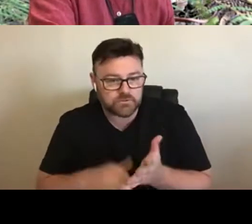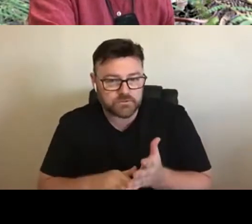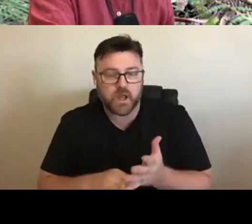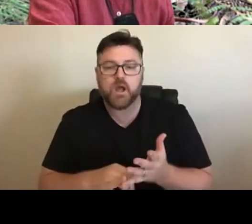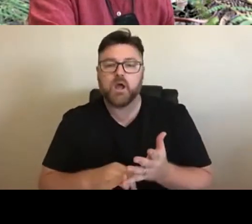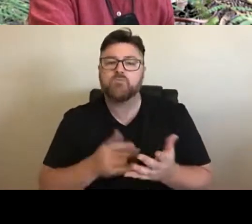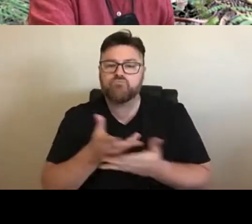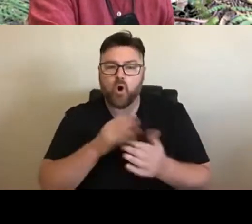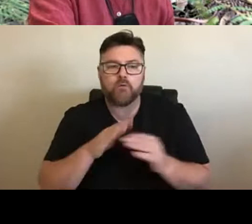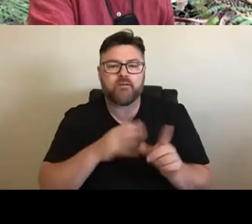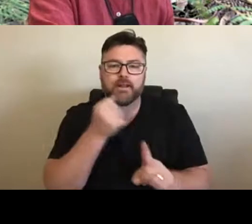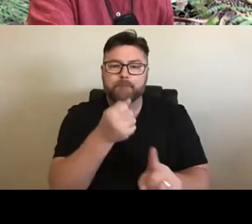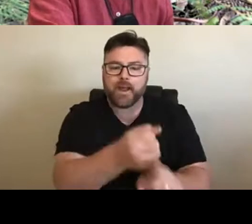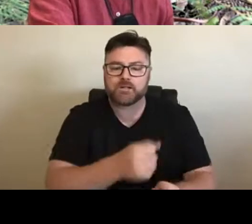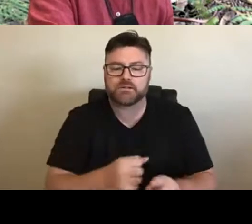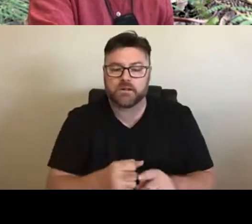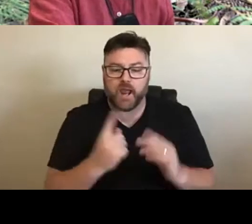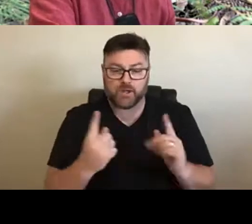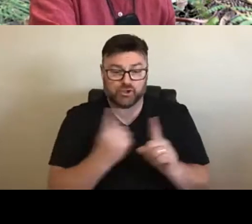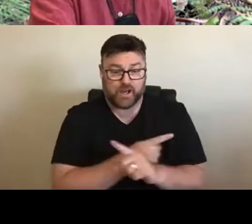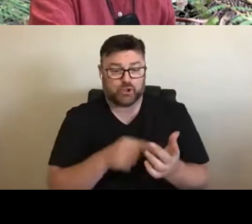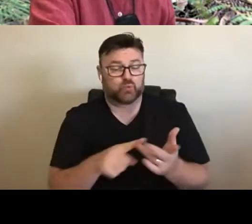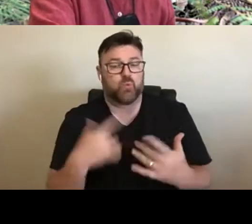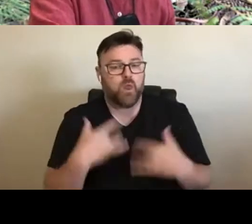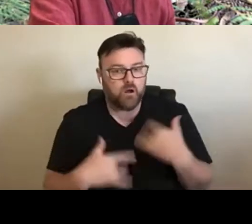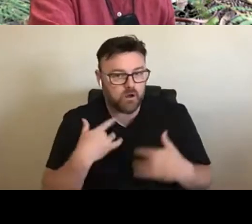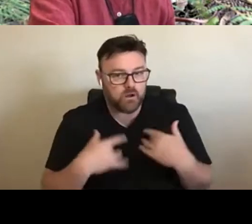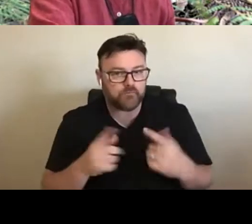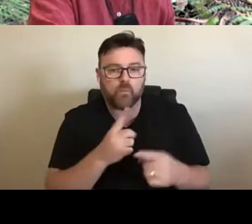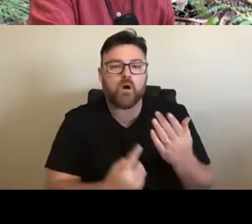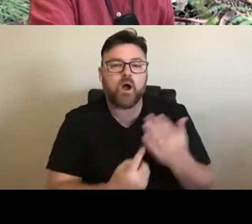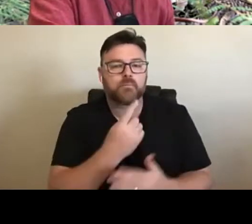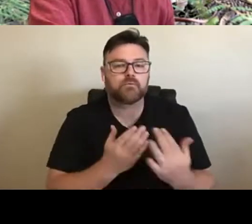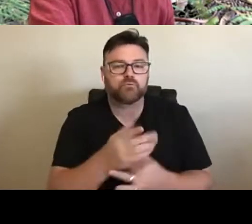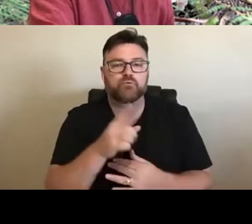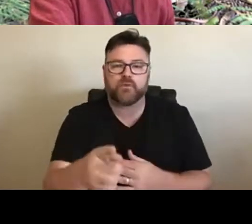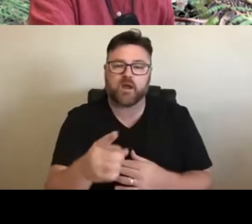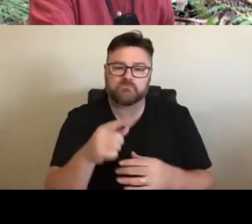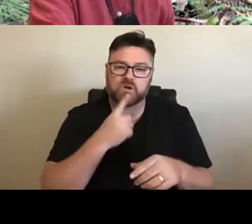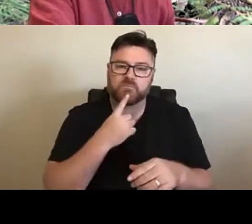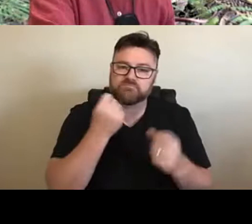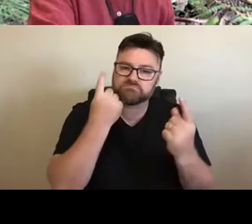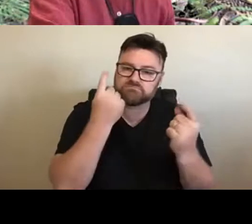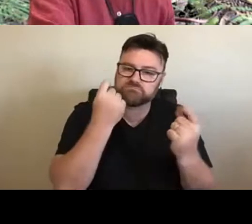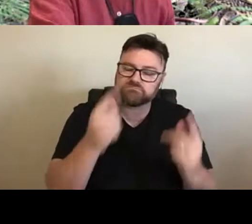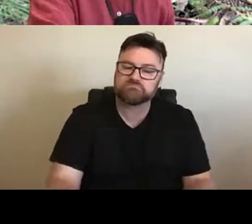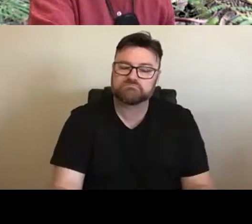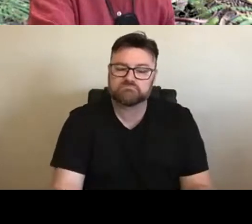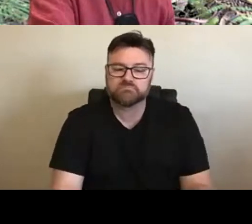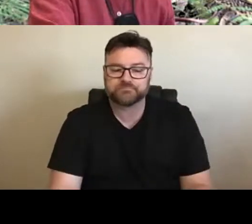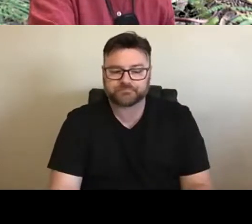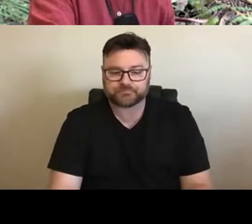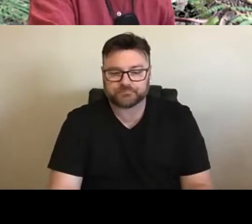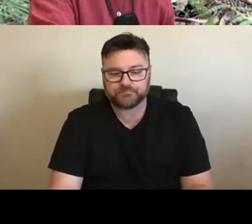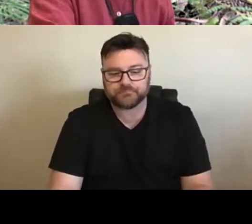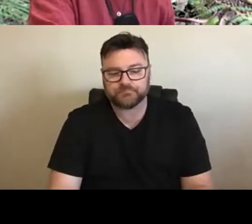shifts in life and well-being that happens through that type of understanding that comes through the arts in